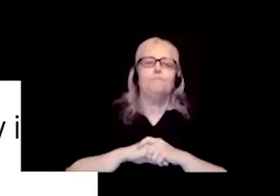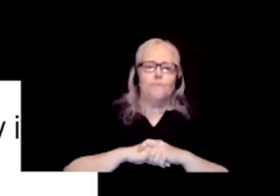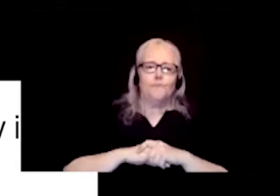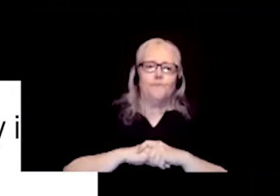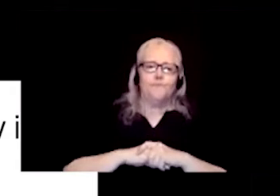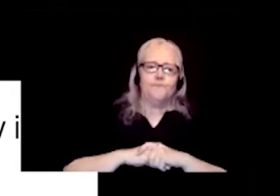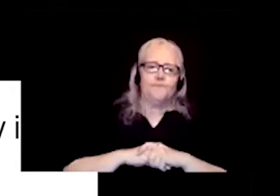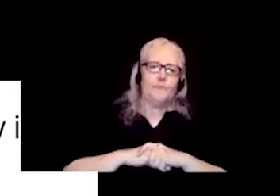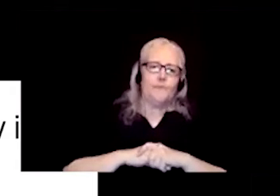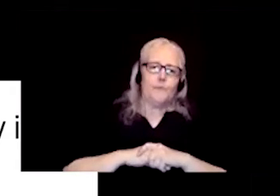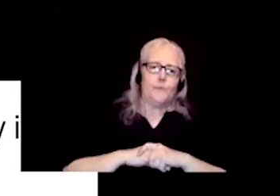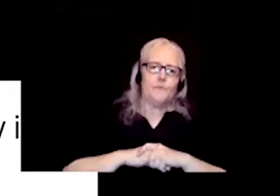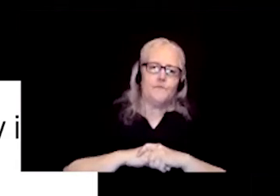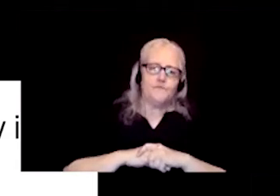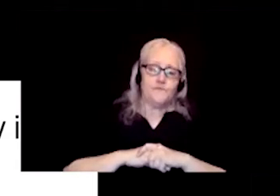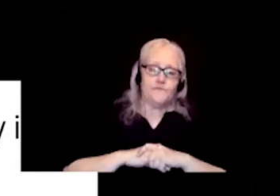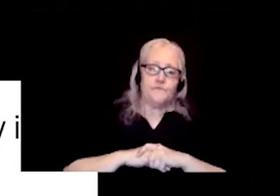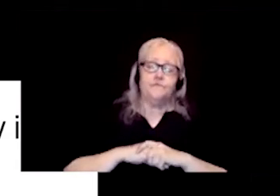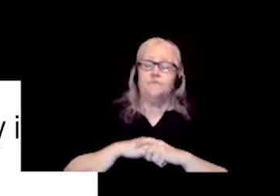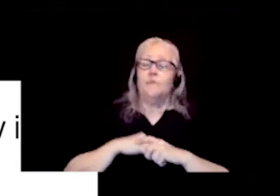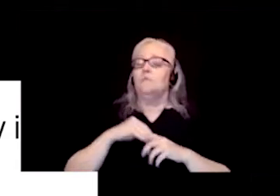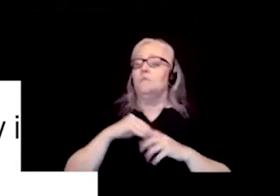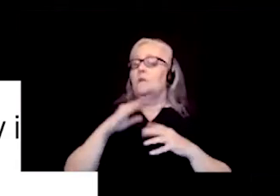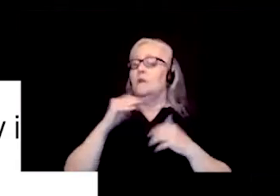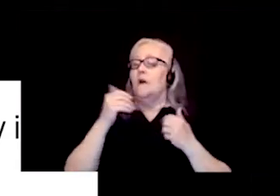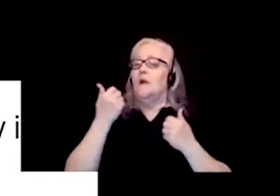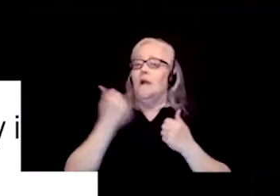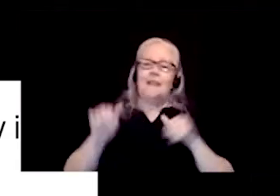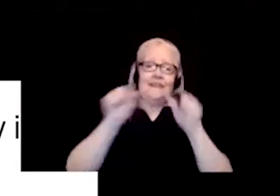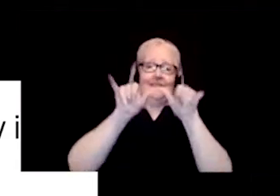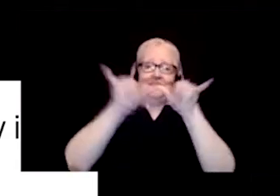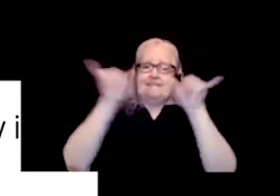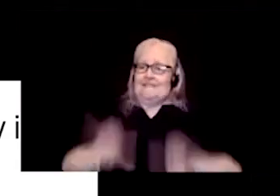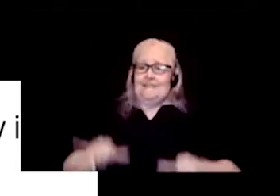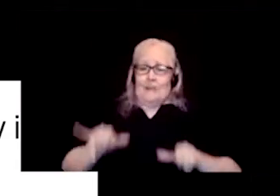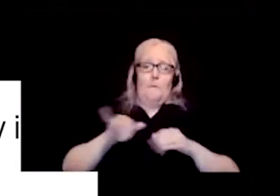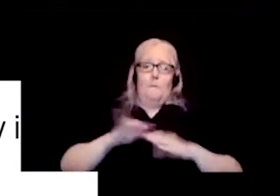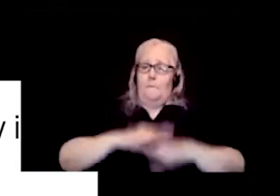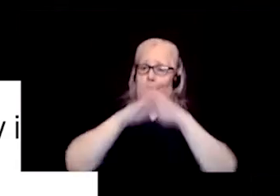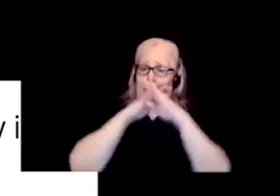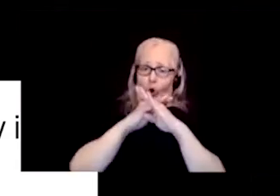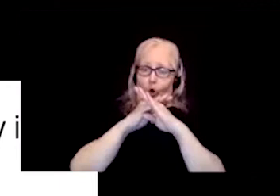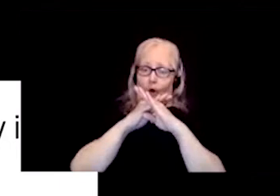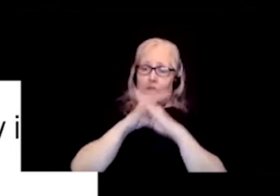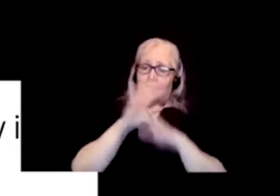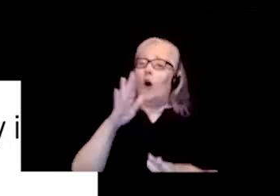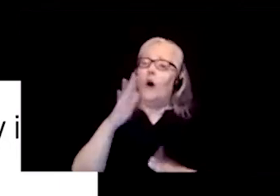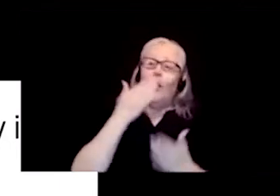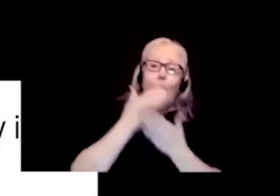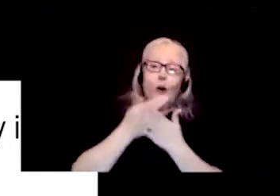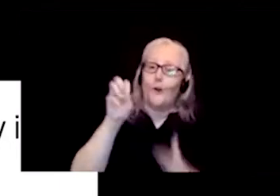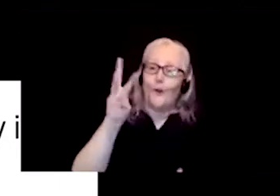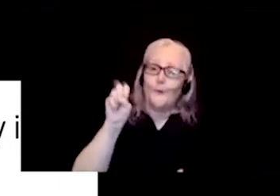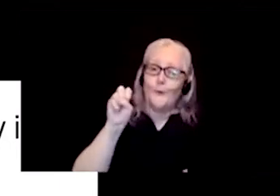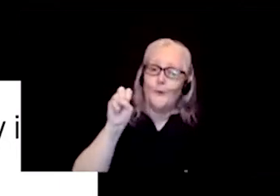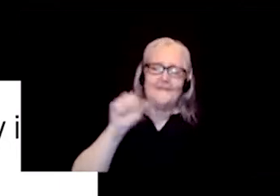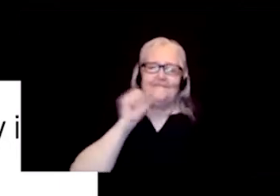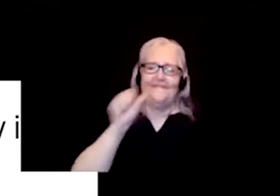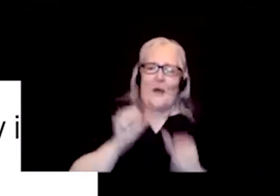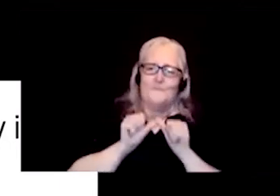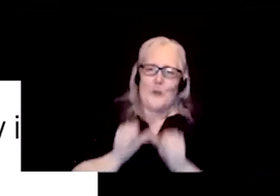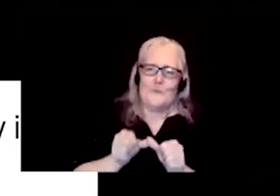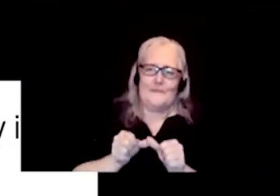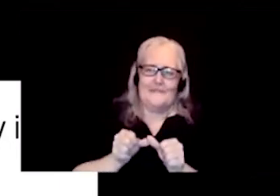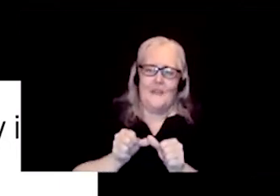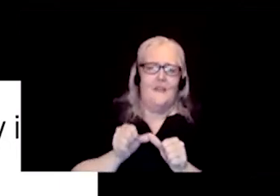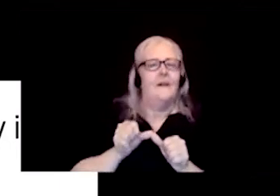all of these structural barriers that we've encountered, the good news is that they're not permanent, but we must do something. We must harness